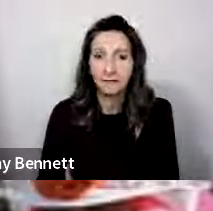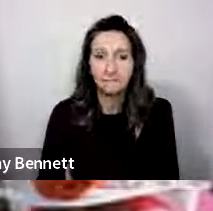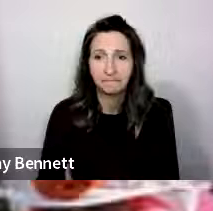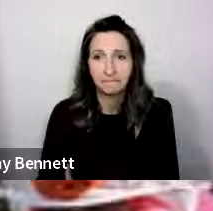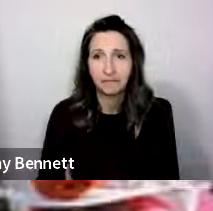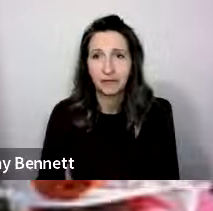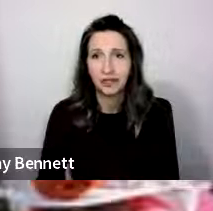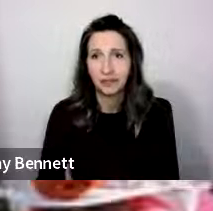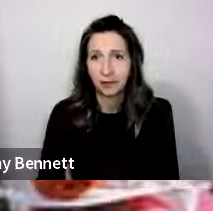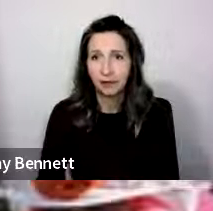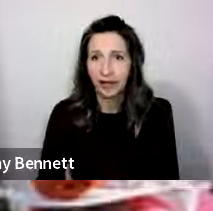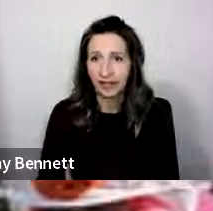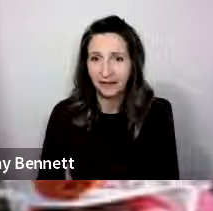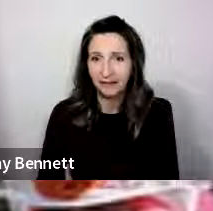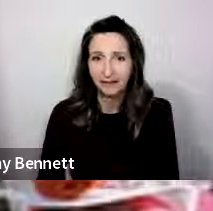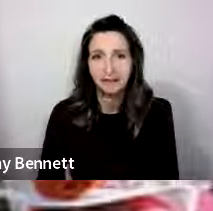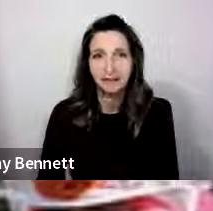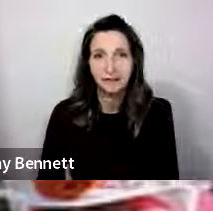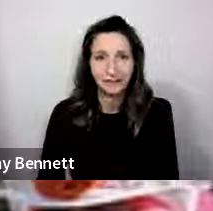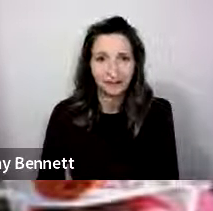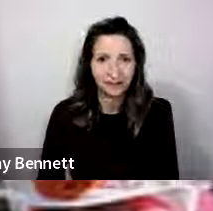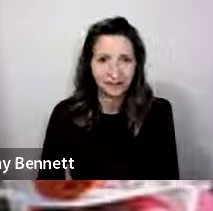Parade, parade.